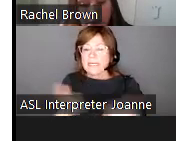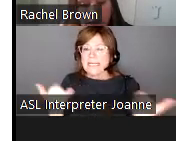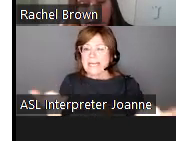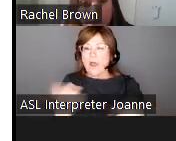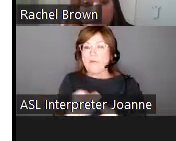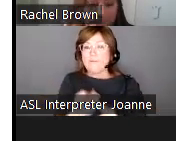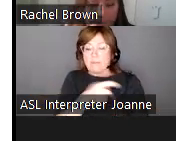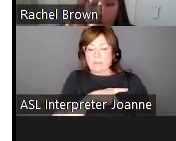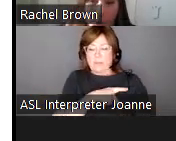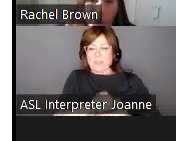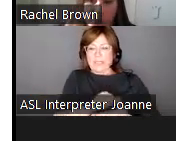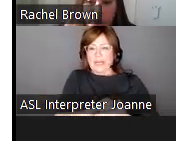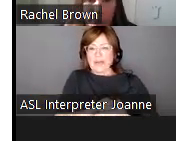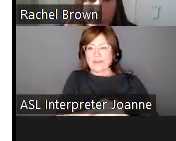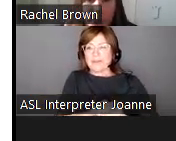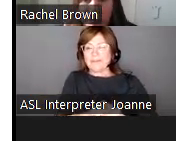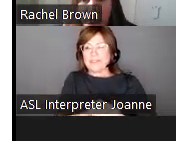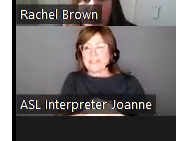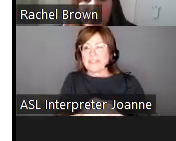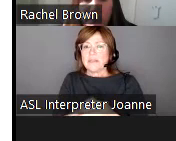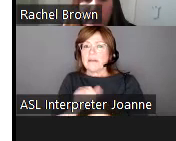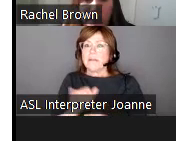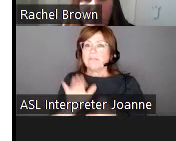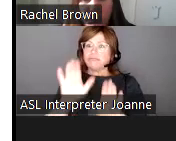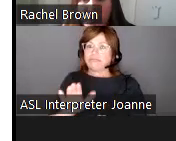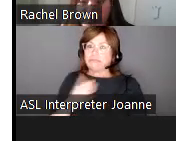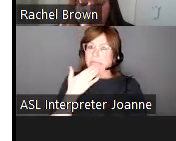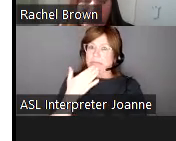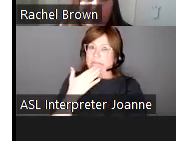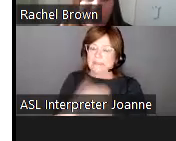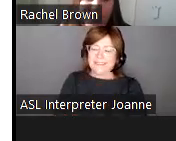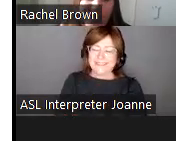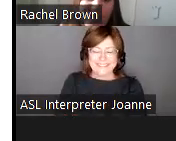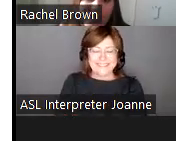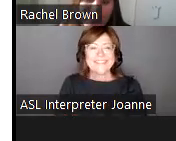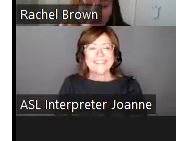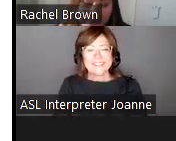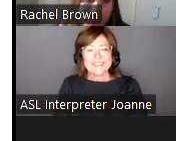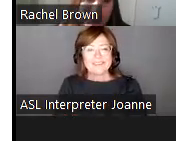personal account, which is great, which I'm very, very thankful for now.